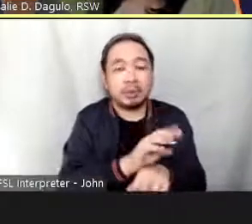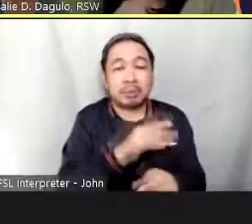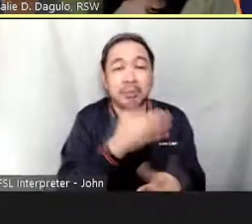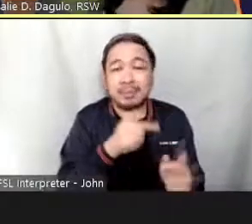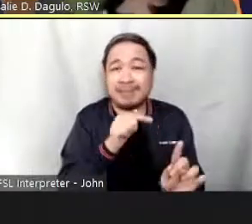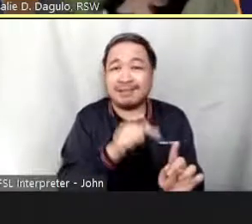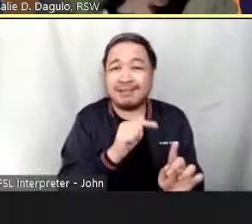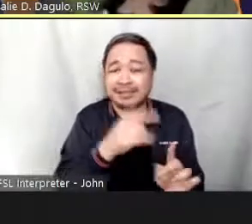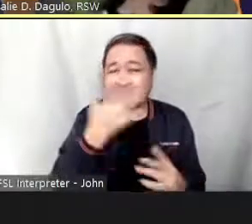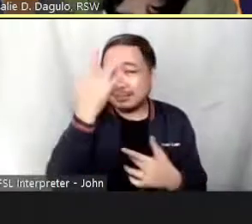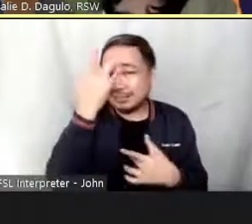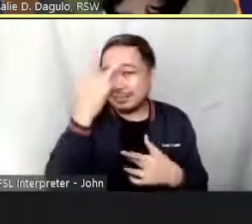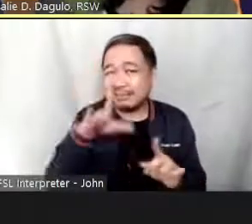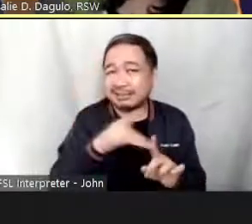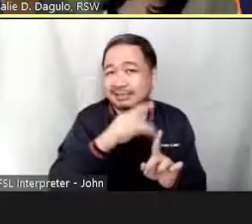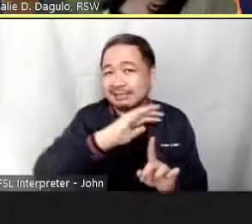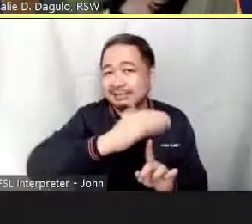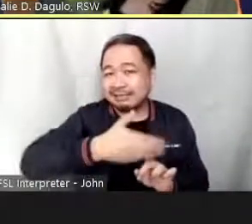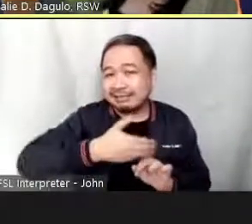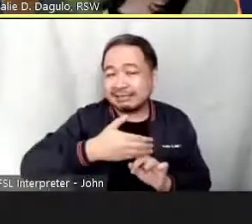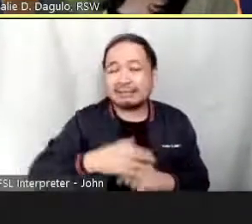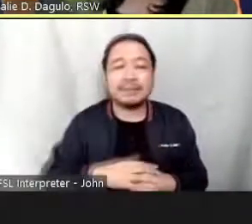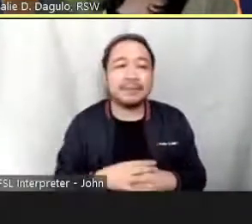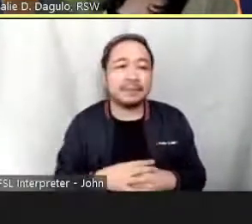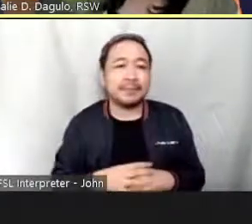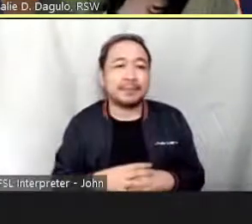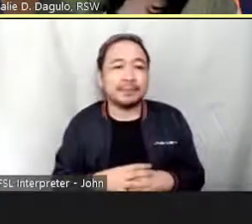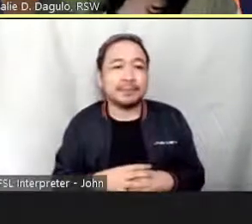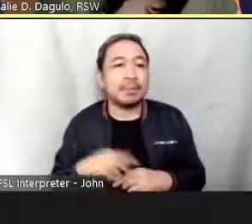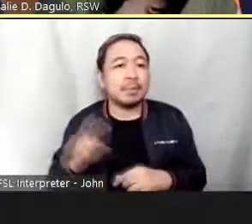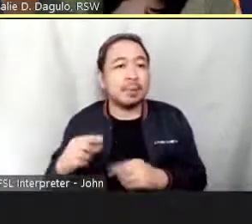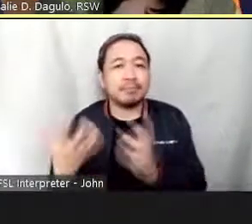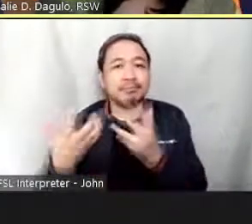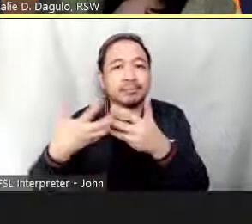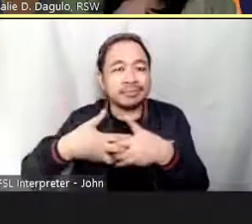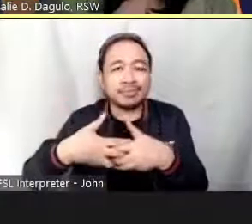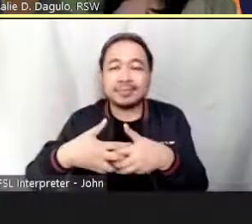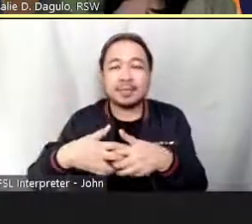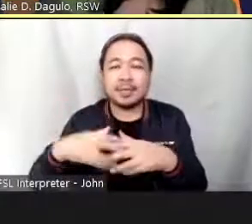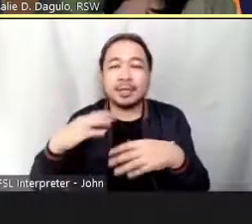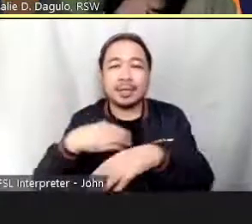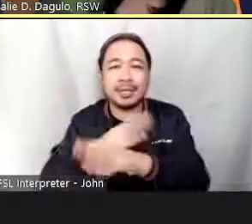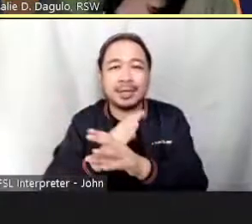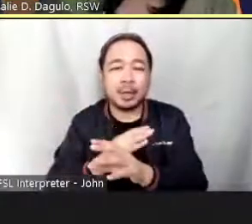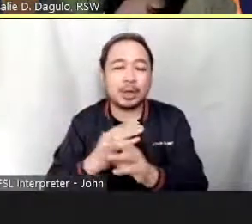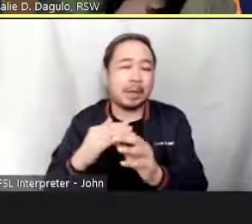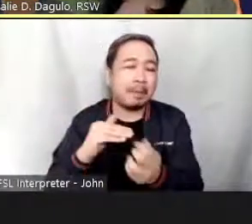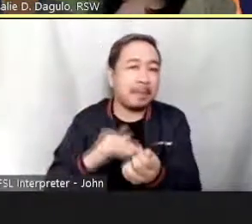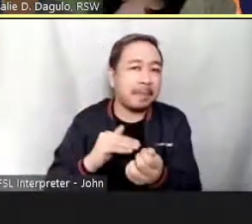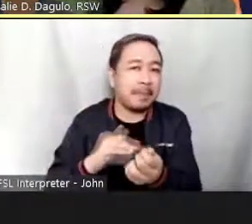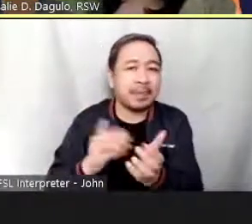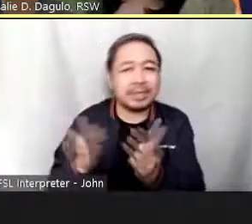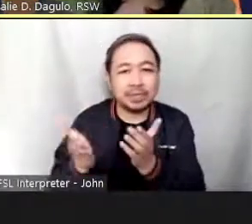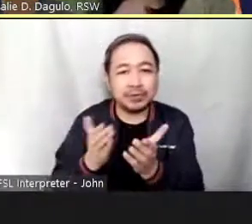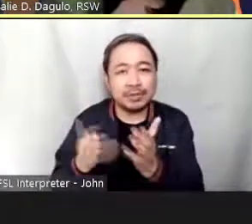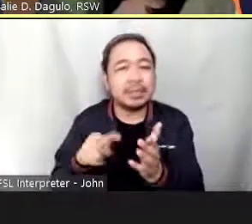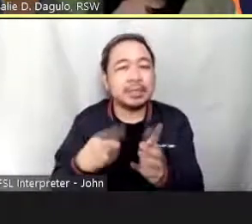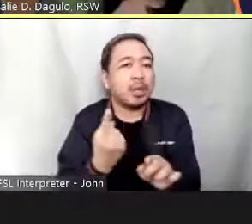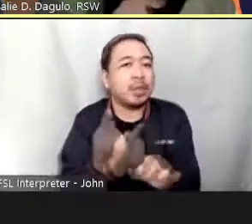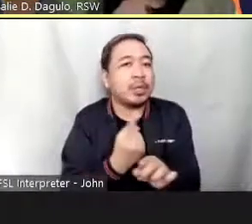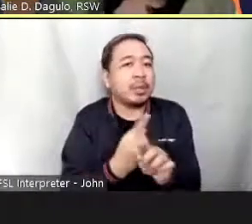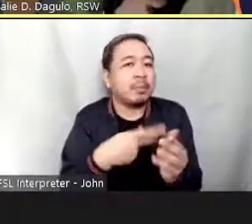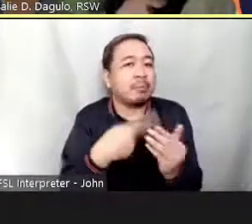or isolation. And sixth, integrate the telemedicine services in the regular programs and services